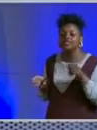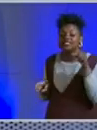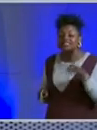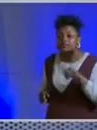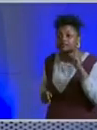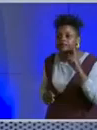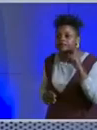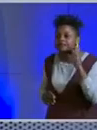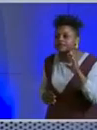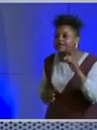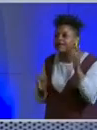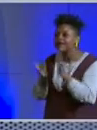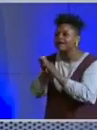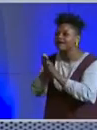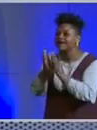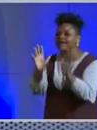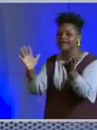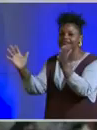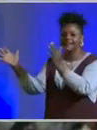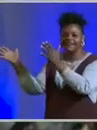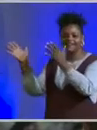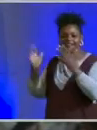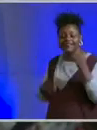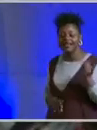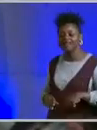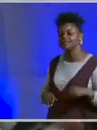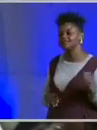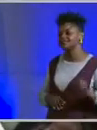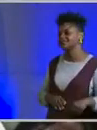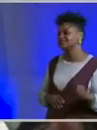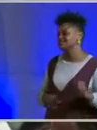Columbia. Yes.